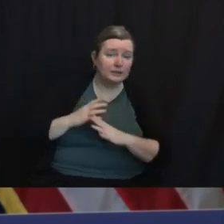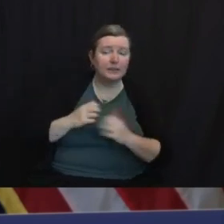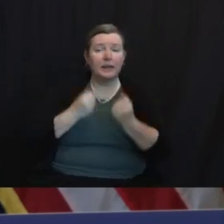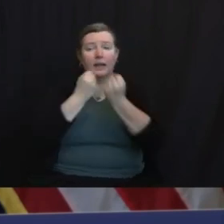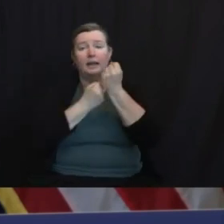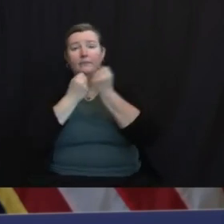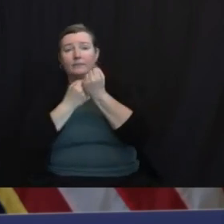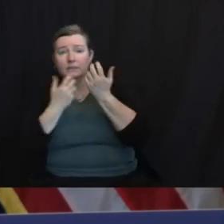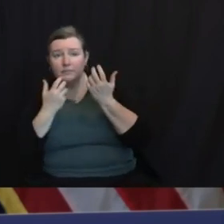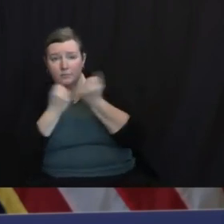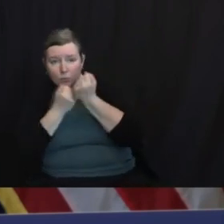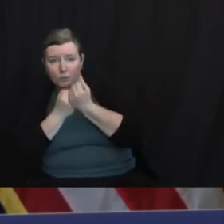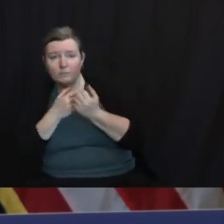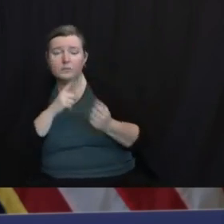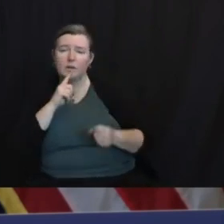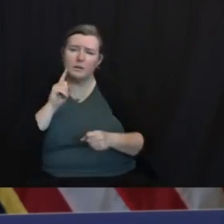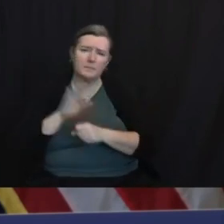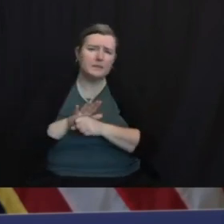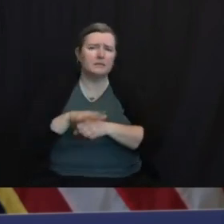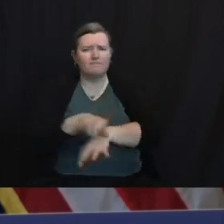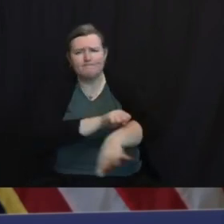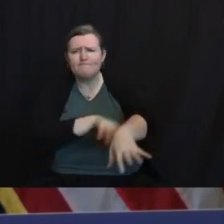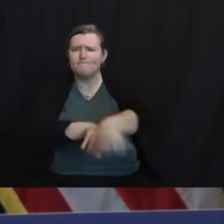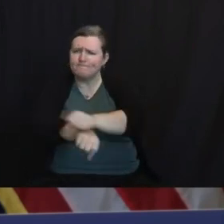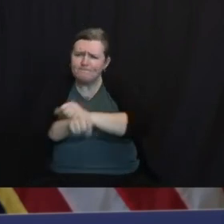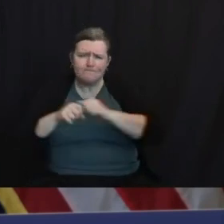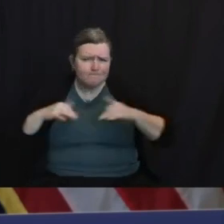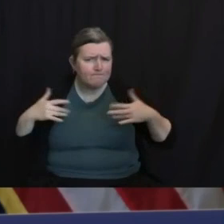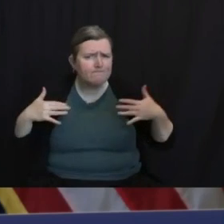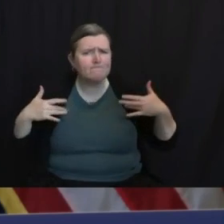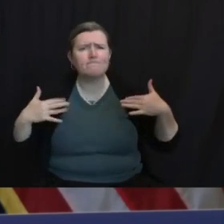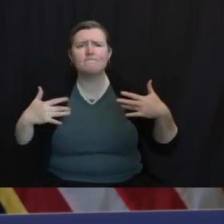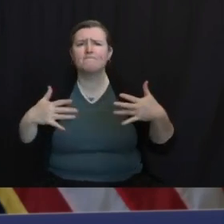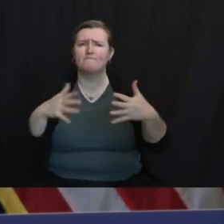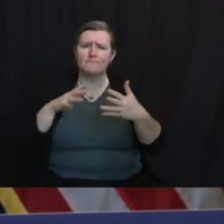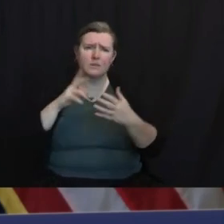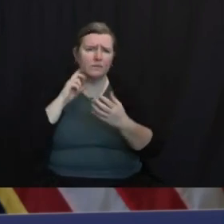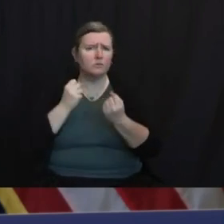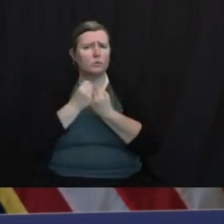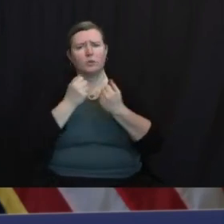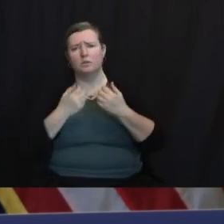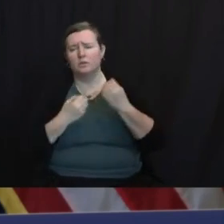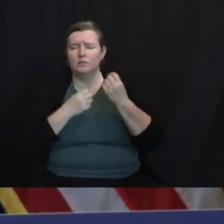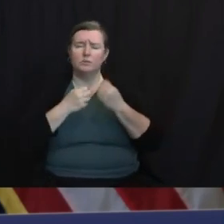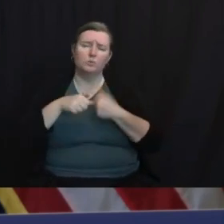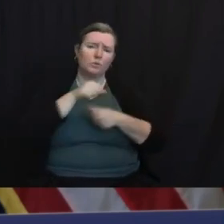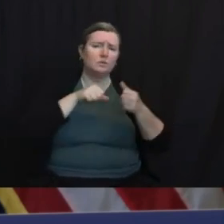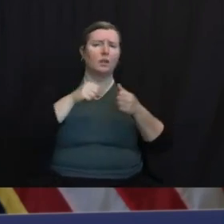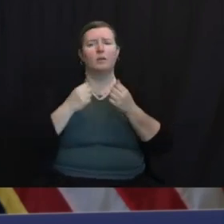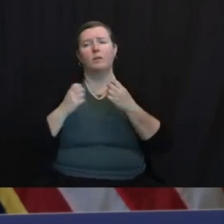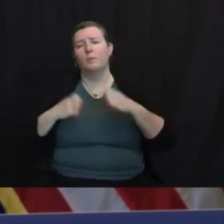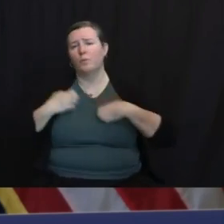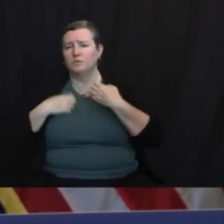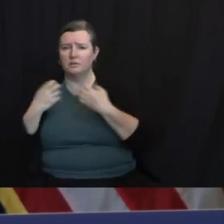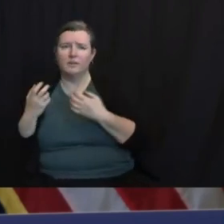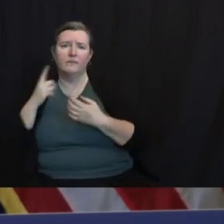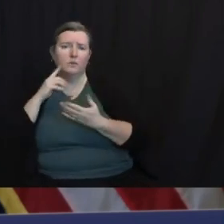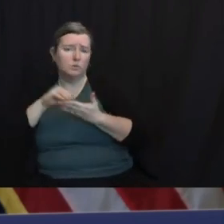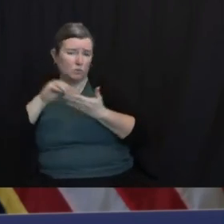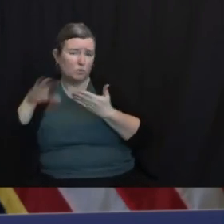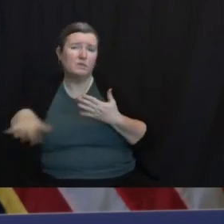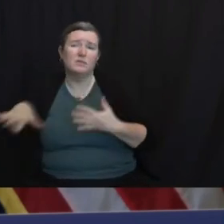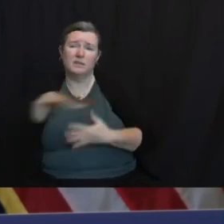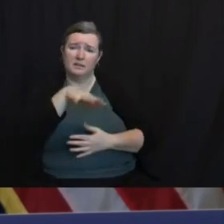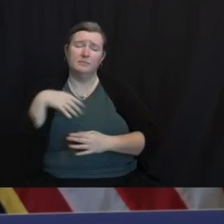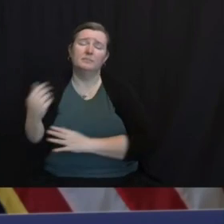academic and social and emotional well-being of New Jersey students. The progress we have made in addressing challenges thus far